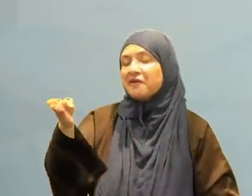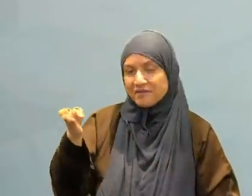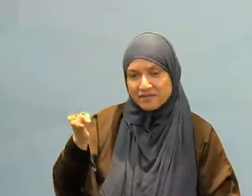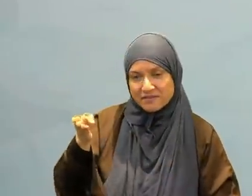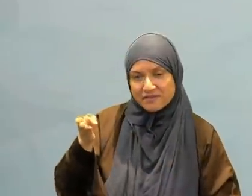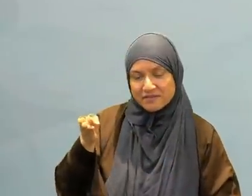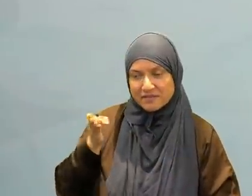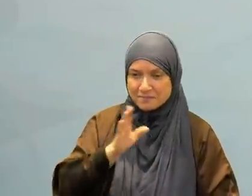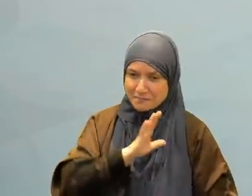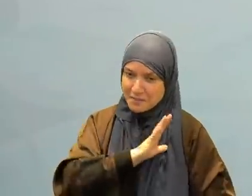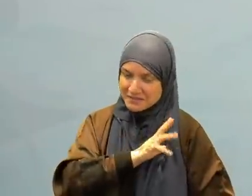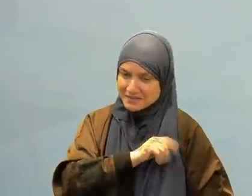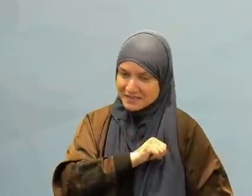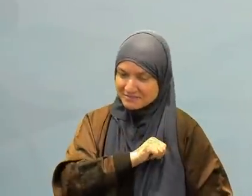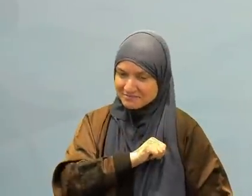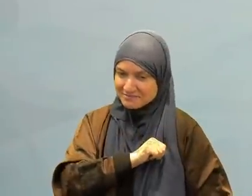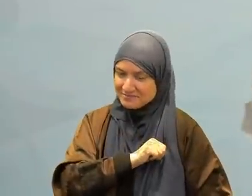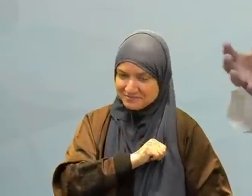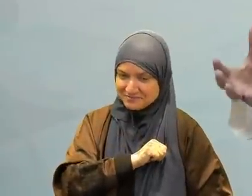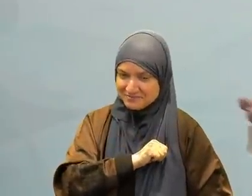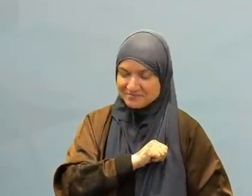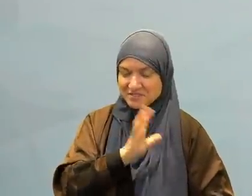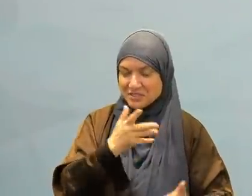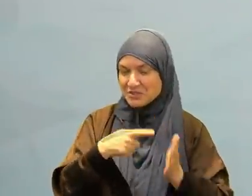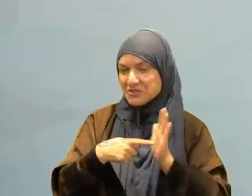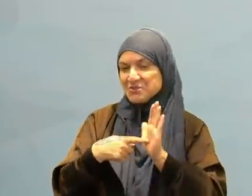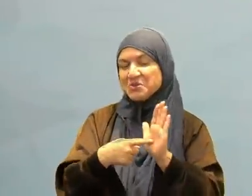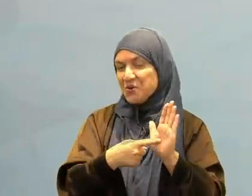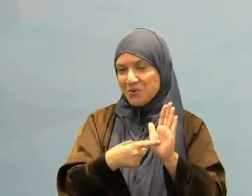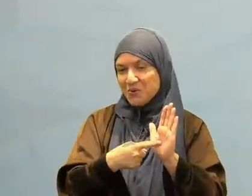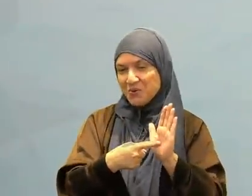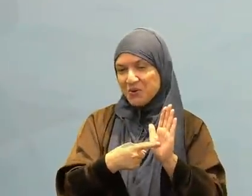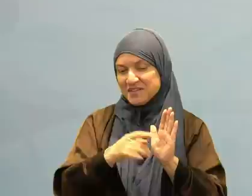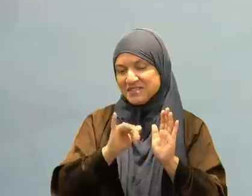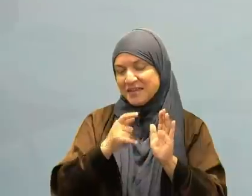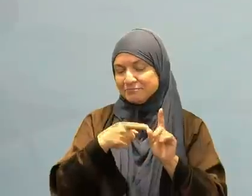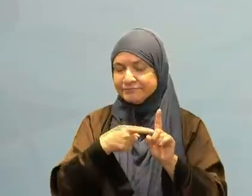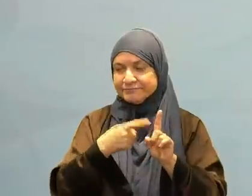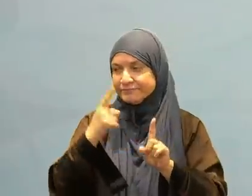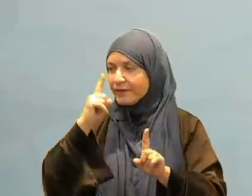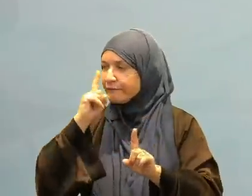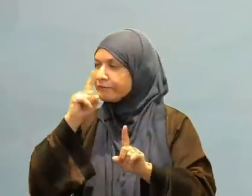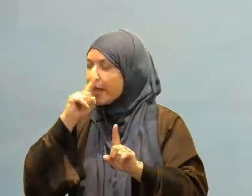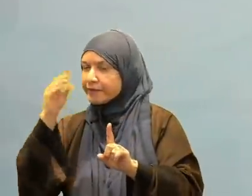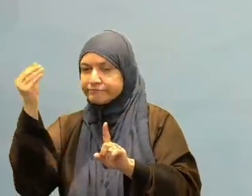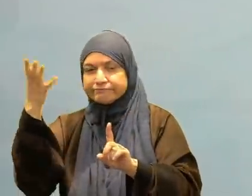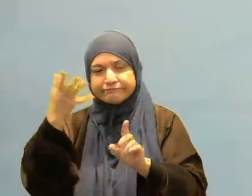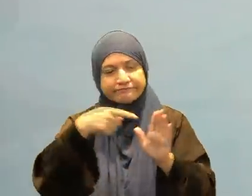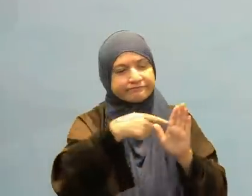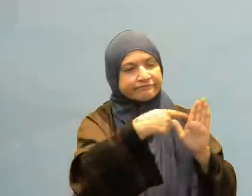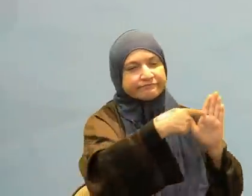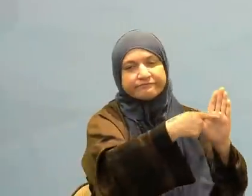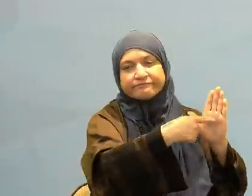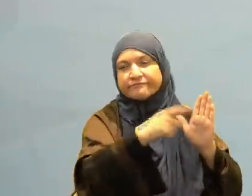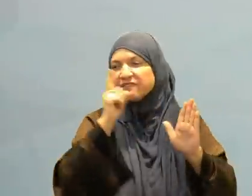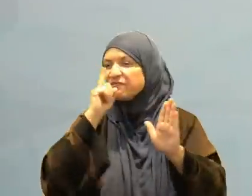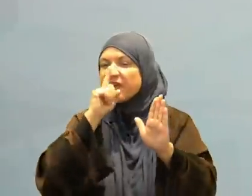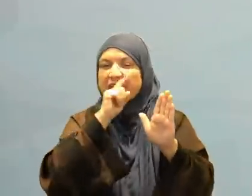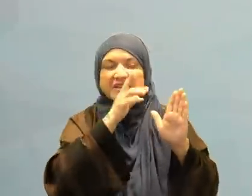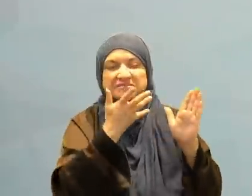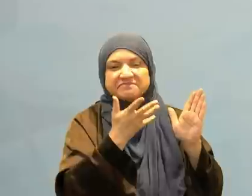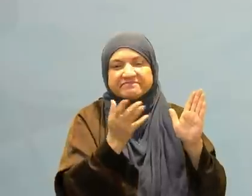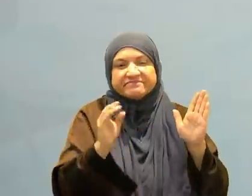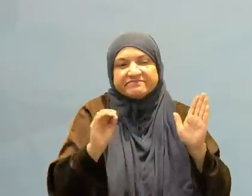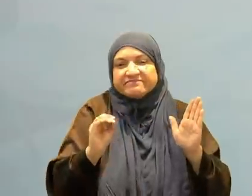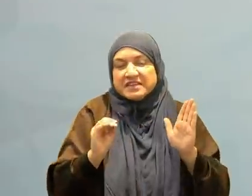spiritual upliftment and the tazkiyah and the beauty of being able to be in the masjid once again. Guess what? They wanted to be in the masjid once again too.